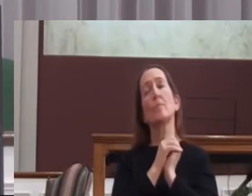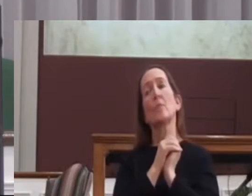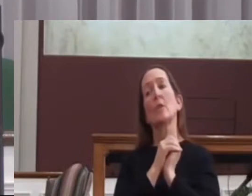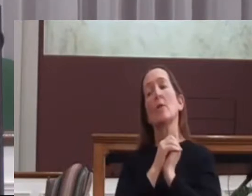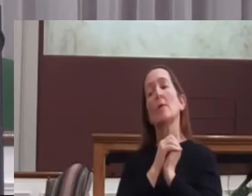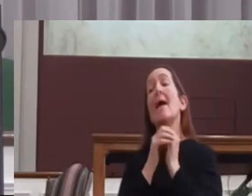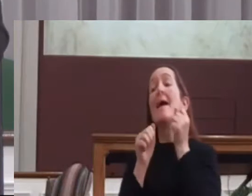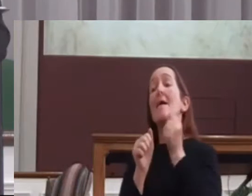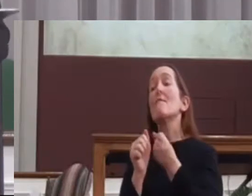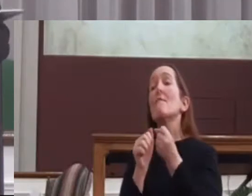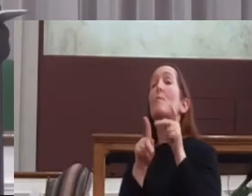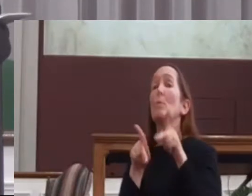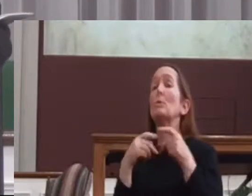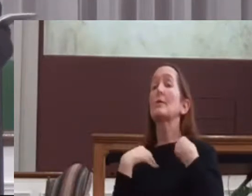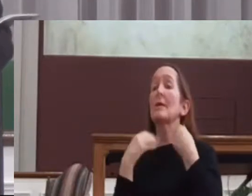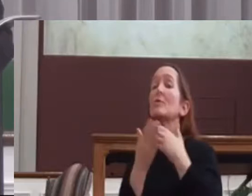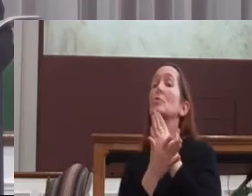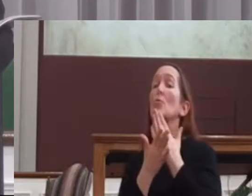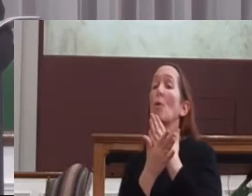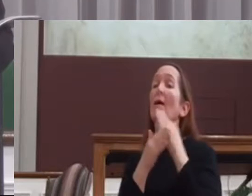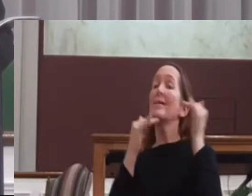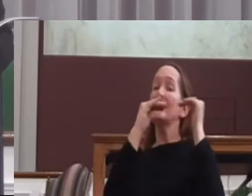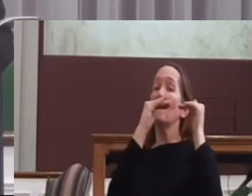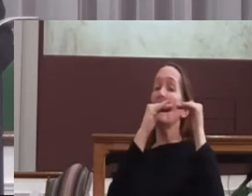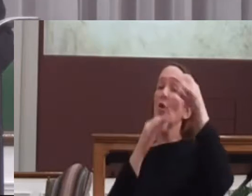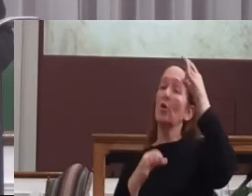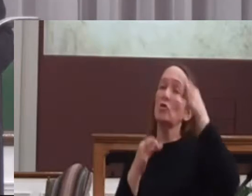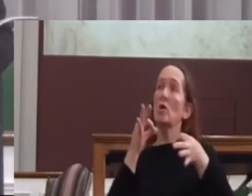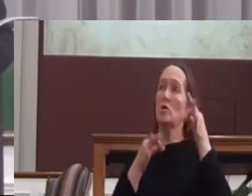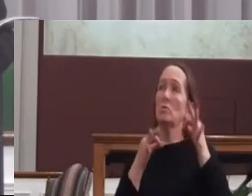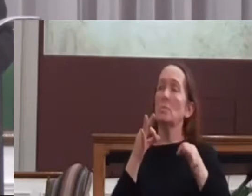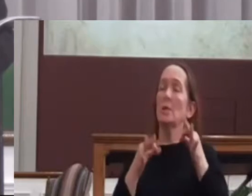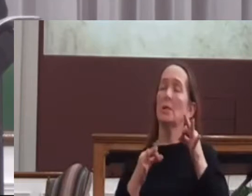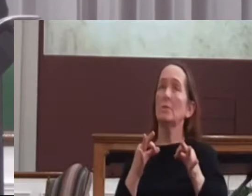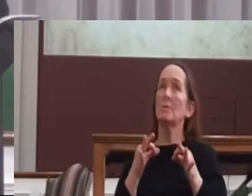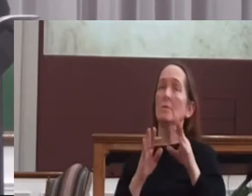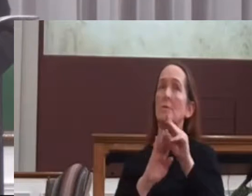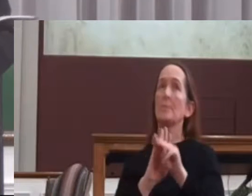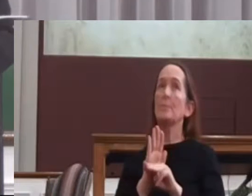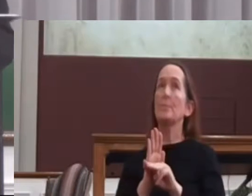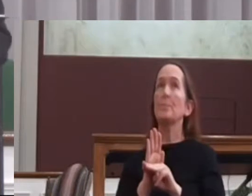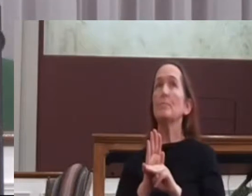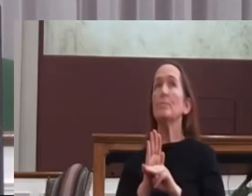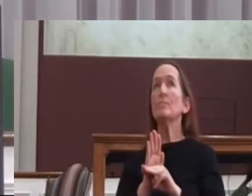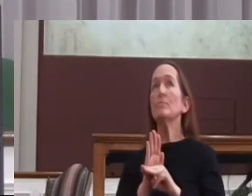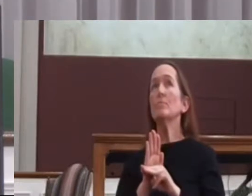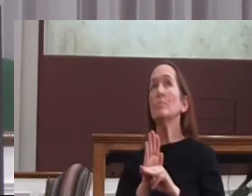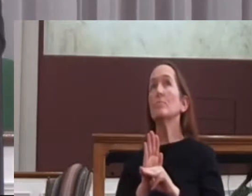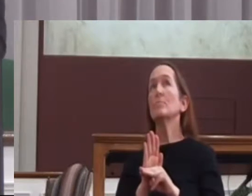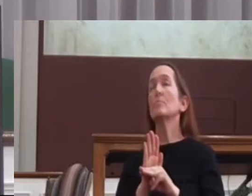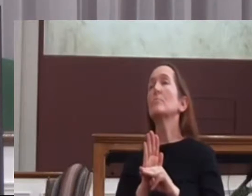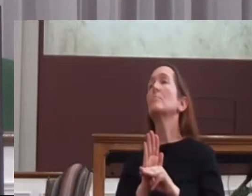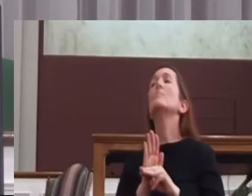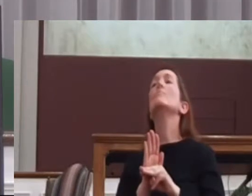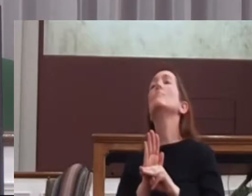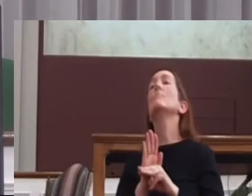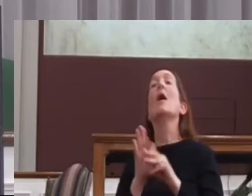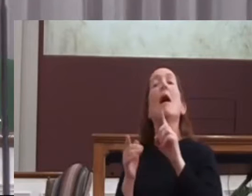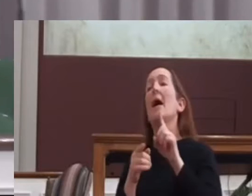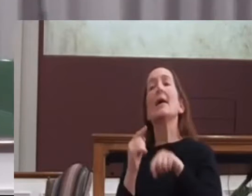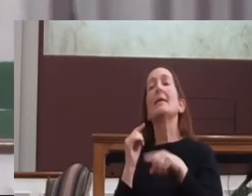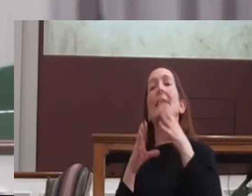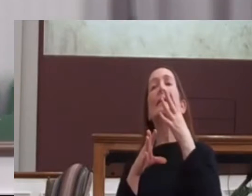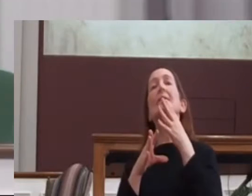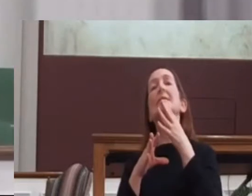just to seek support for any statement of consequence. Every person has the right to fair judgment.